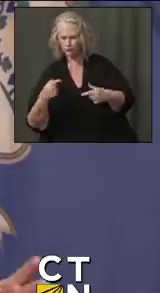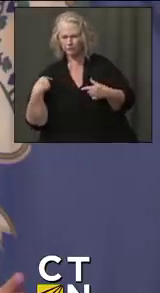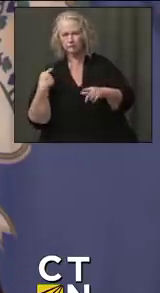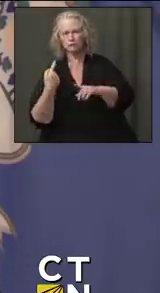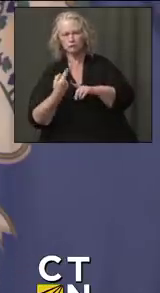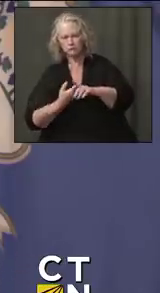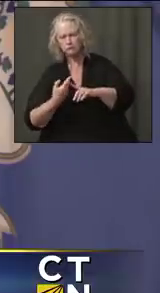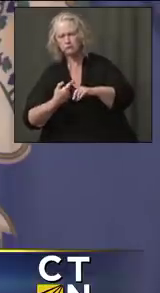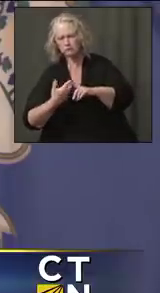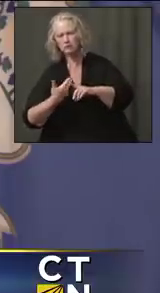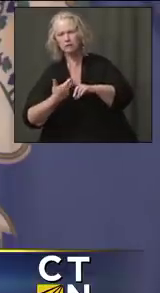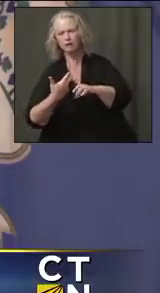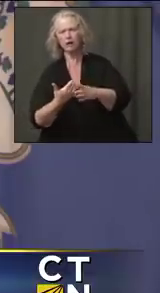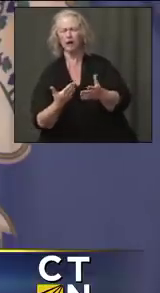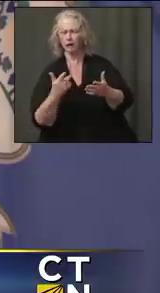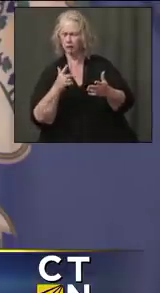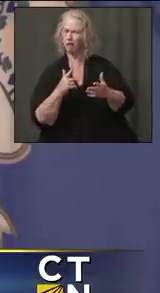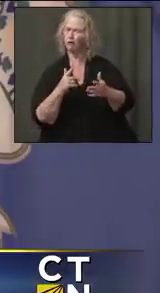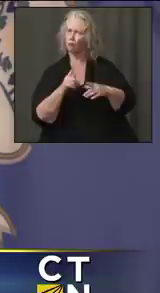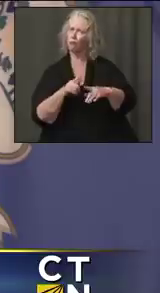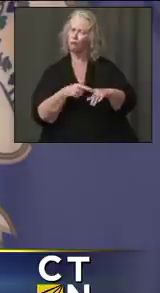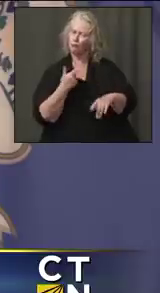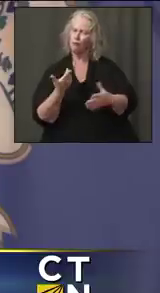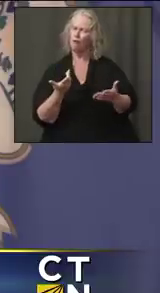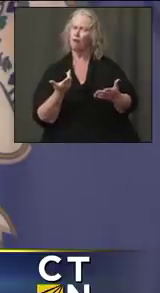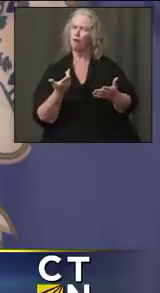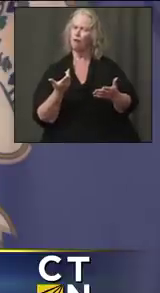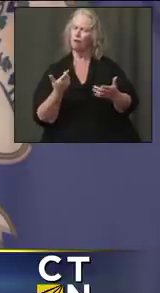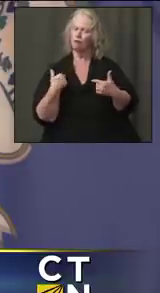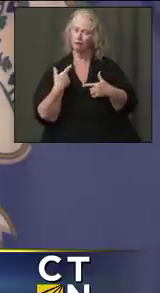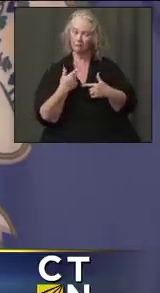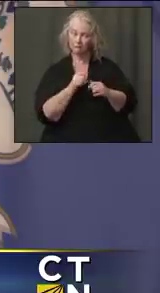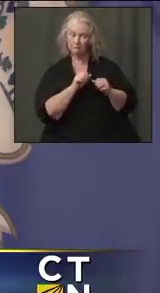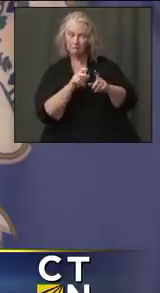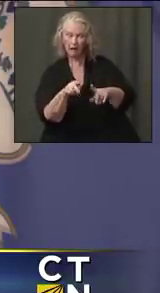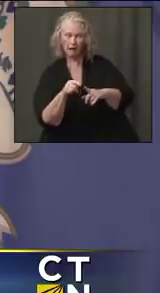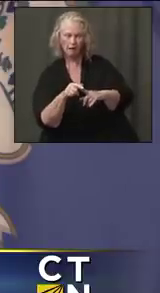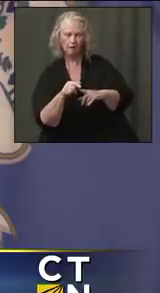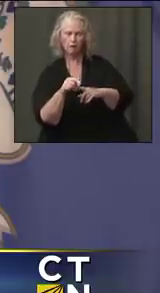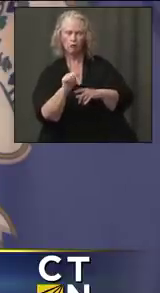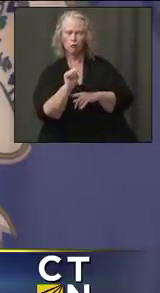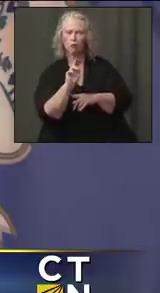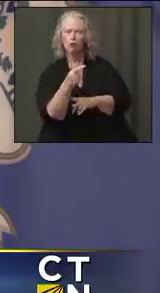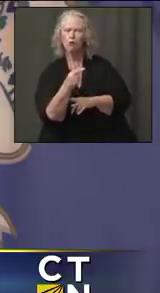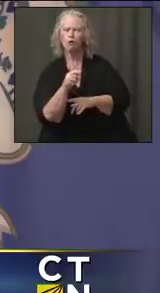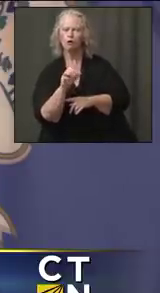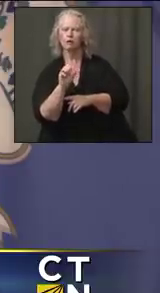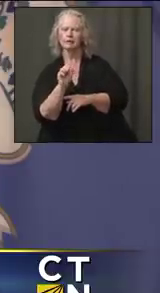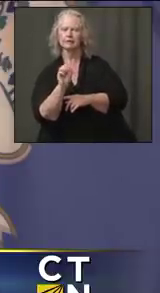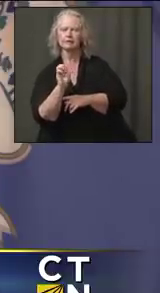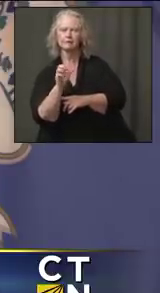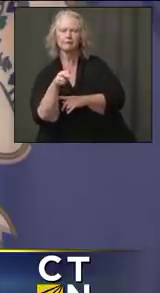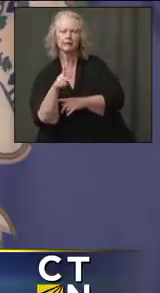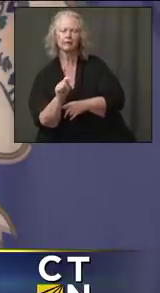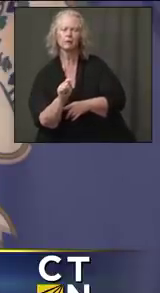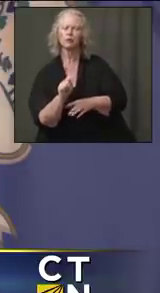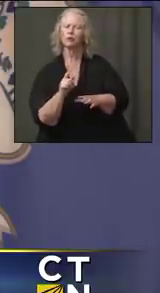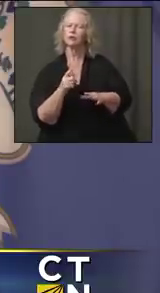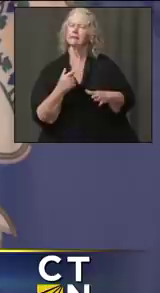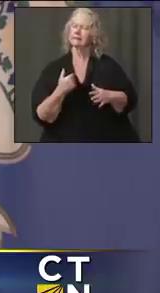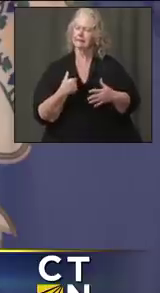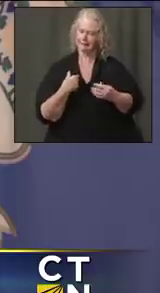long break, and they're coming back in August and September. And for us, making sure we